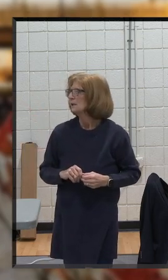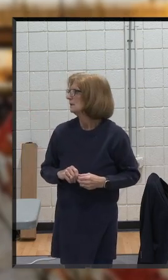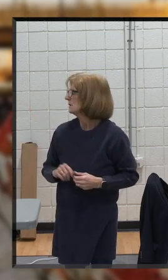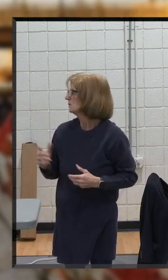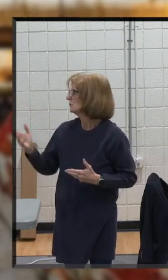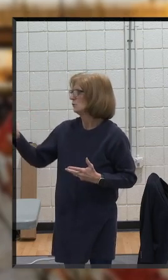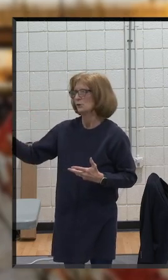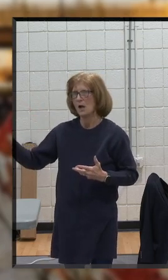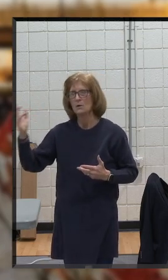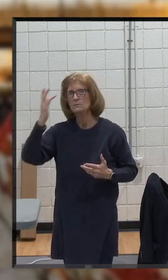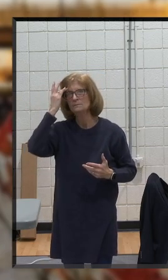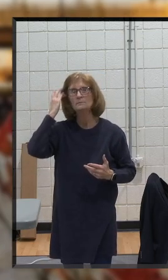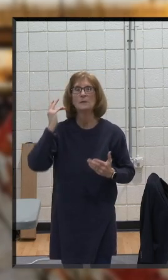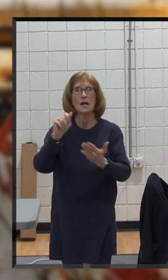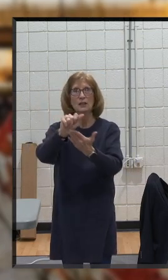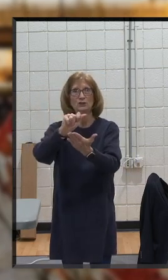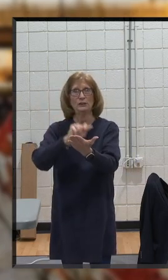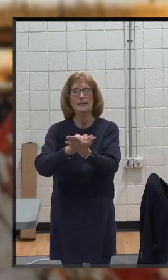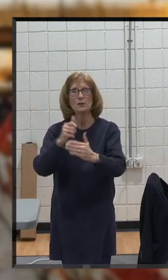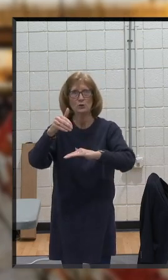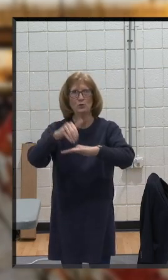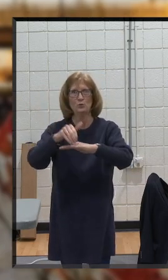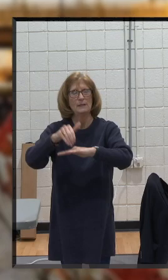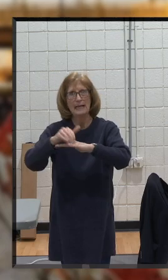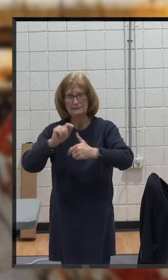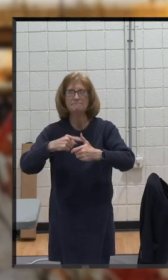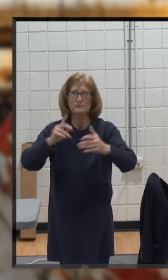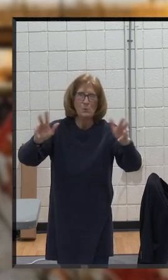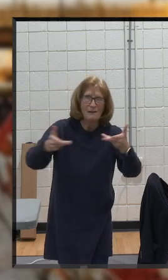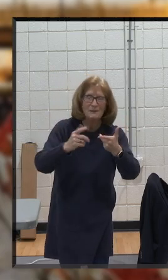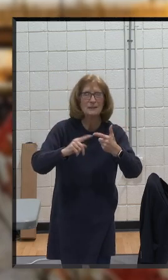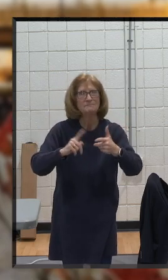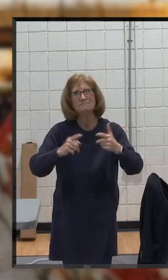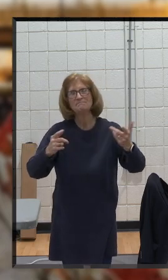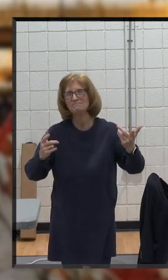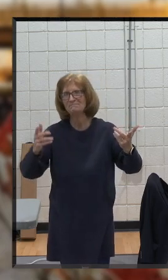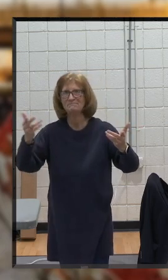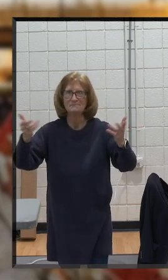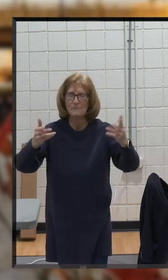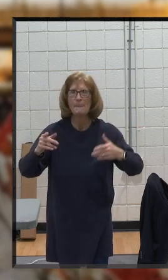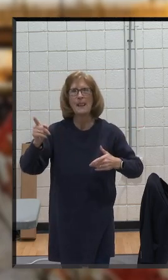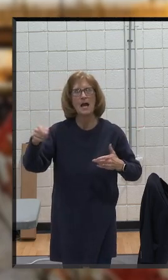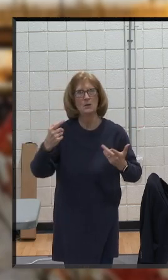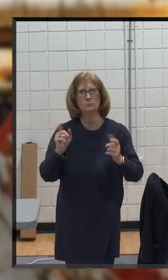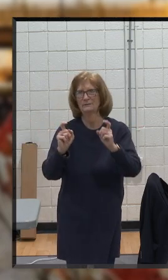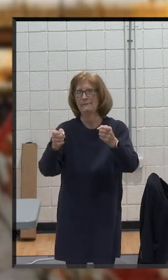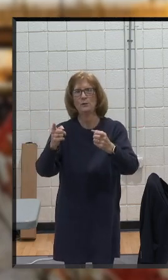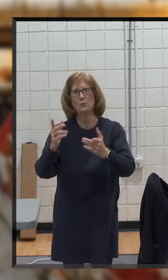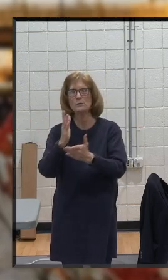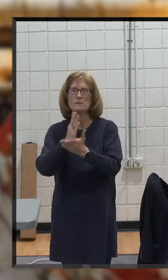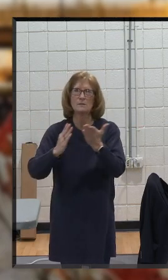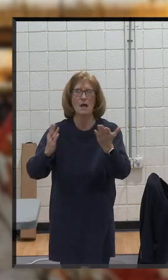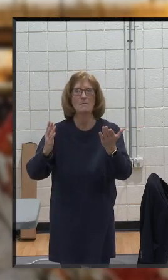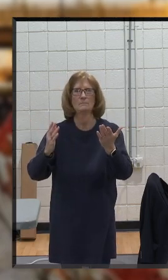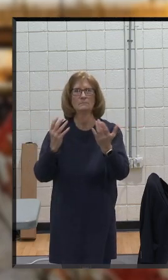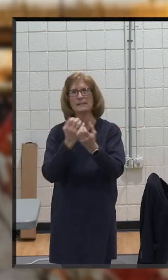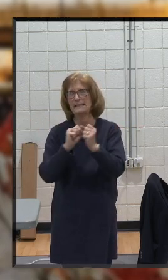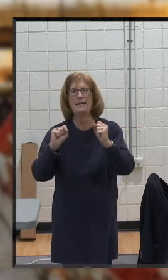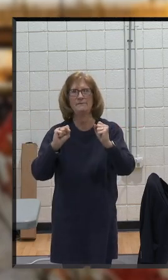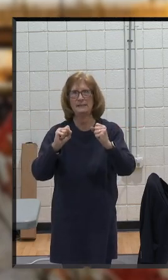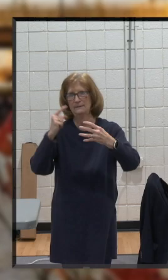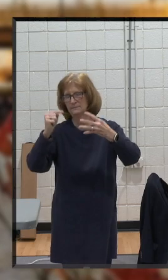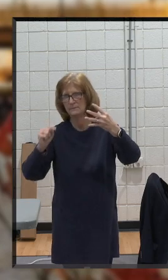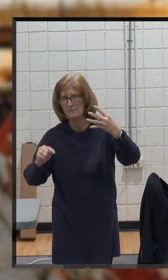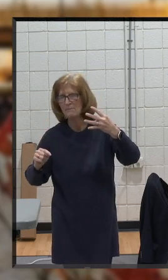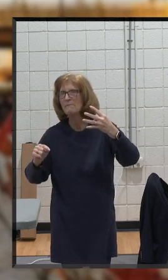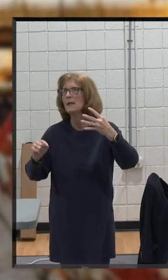So we'll move into the agenda. We'll do a brief welcome and introductions. I'll provide some meeting norms and a safety overview. I'll